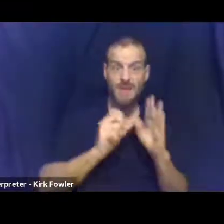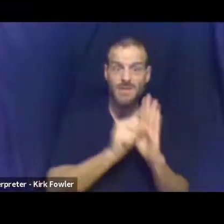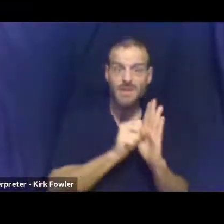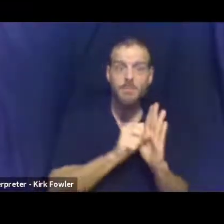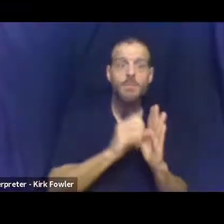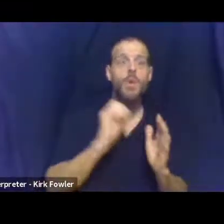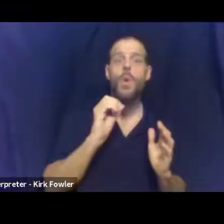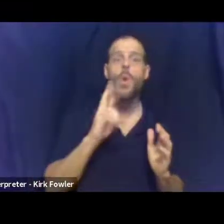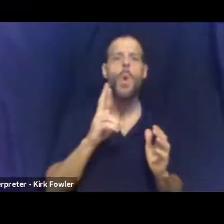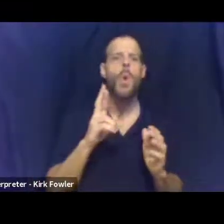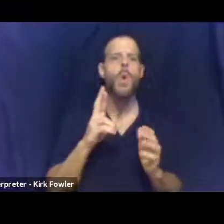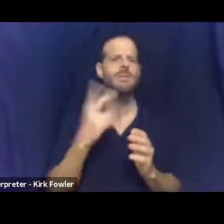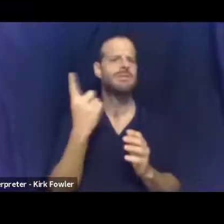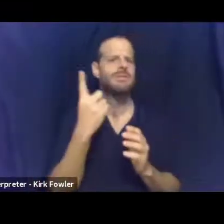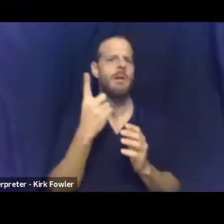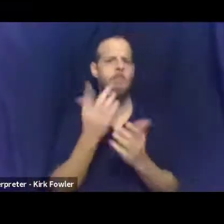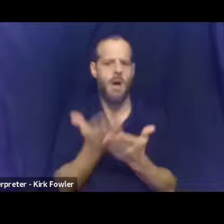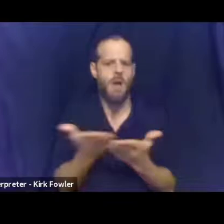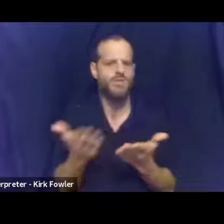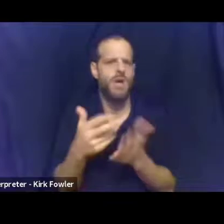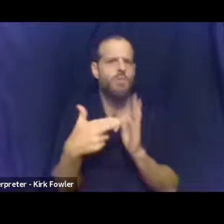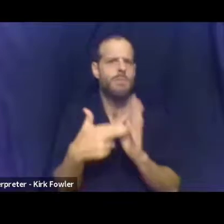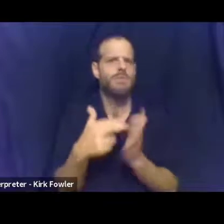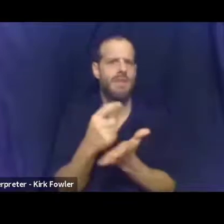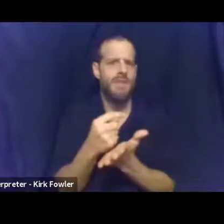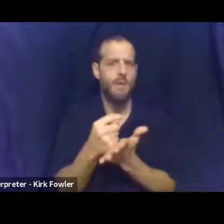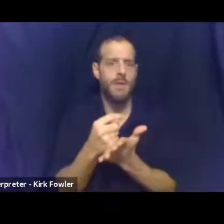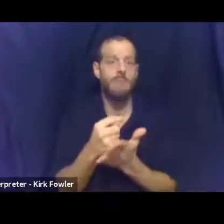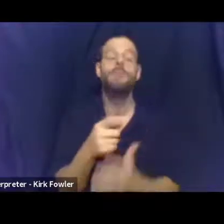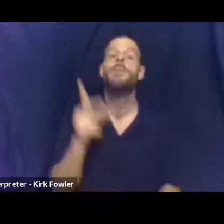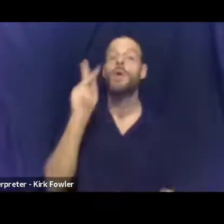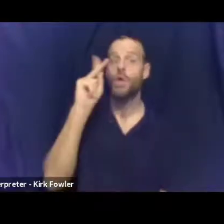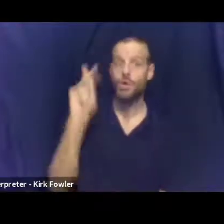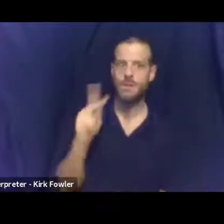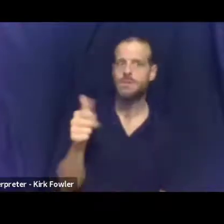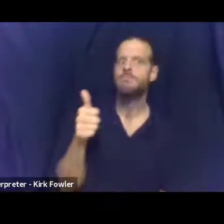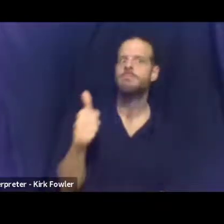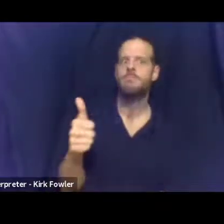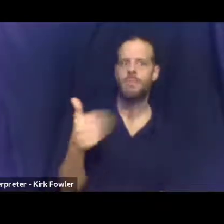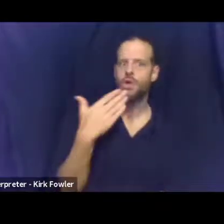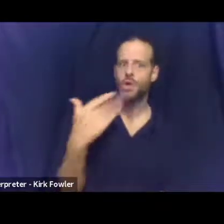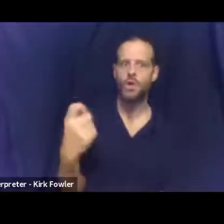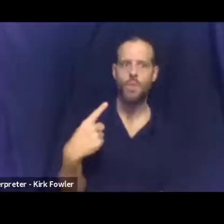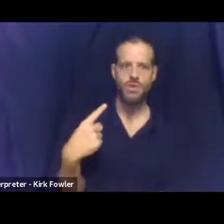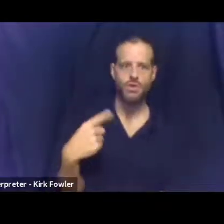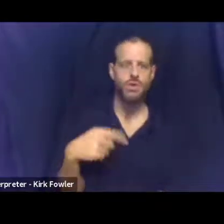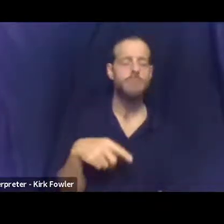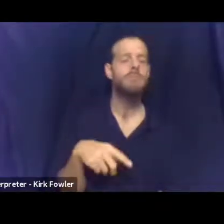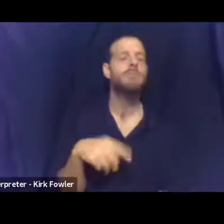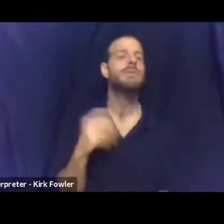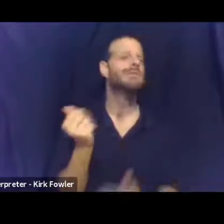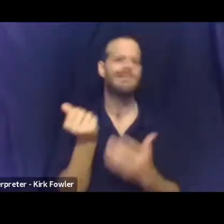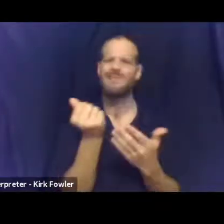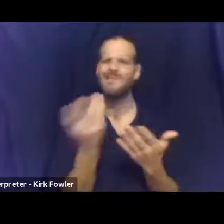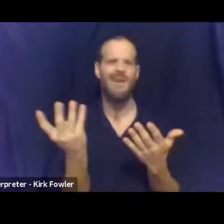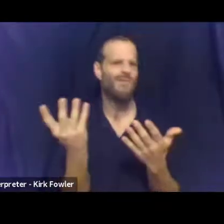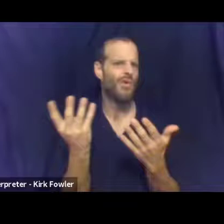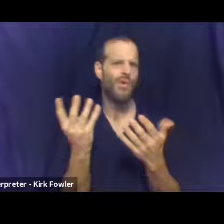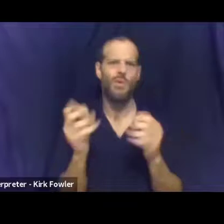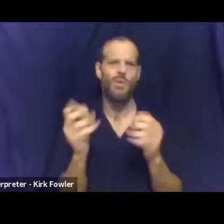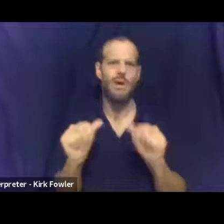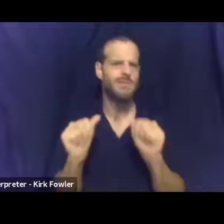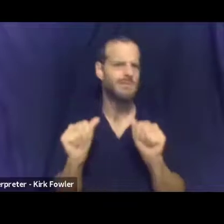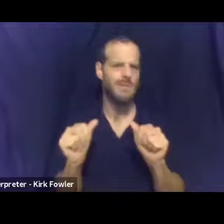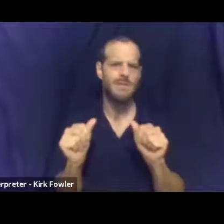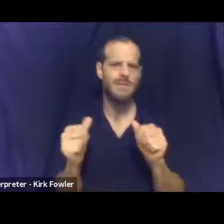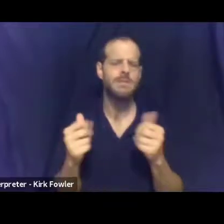the therapy? Ah, great question. And so, um, there are several ways that people do this. And again, um, it's really dependent